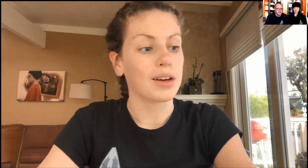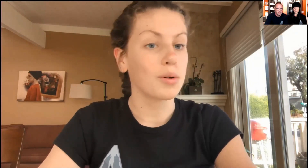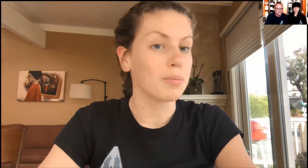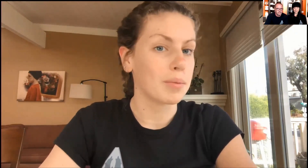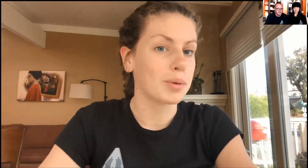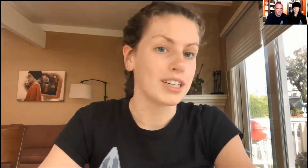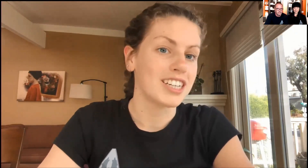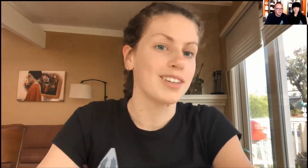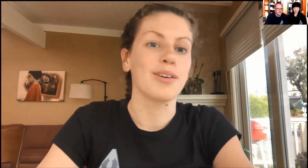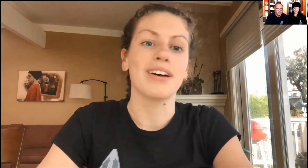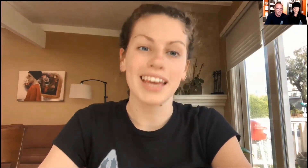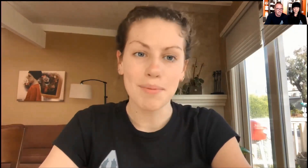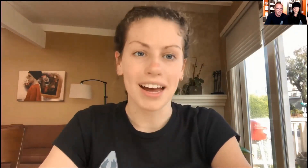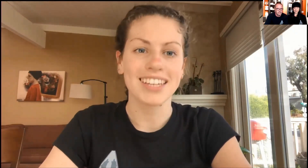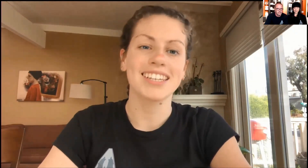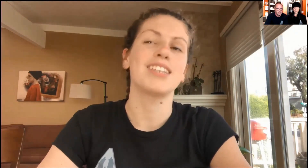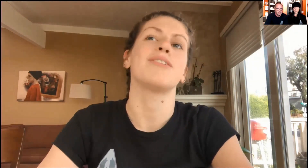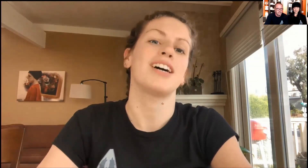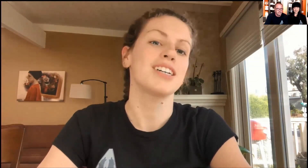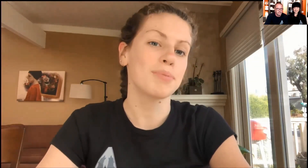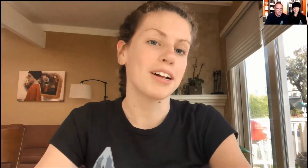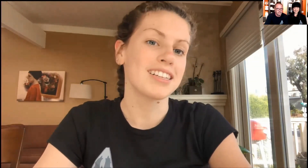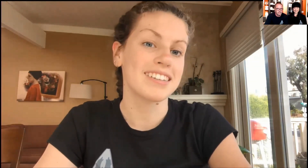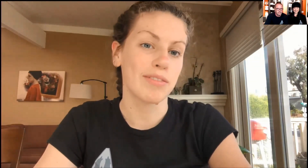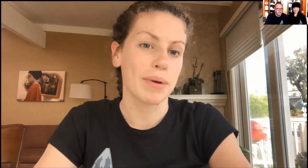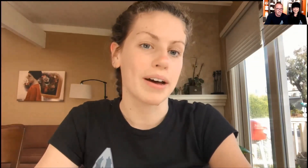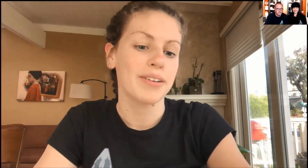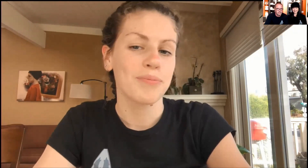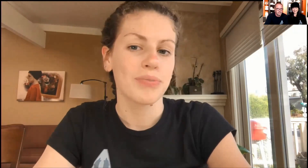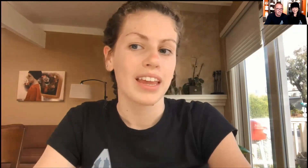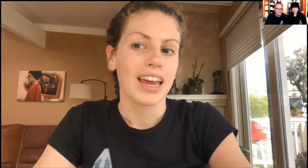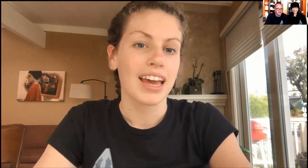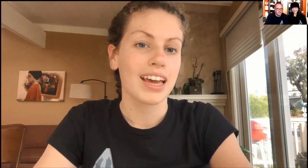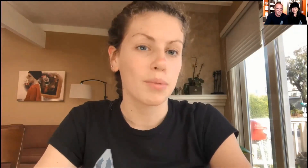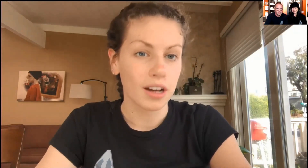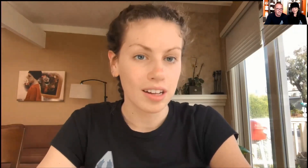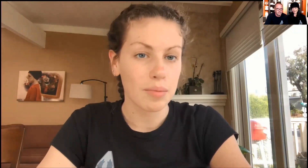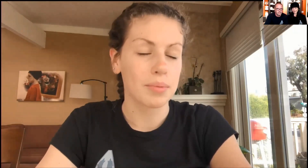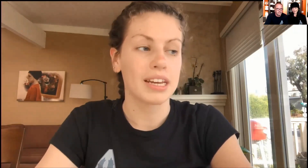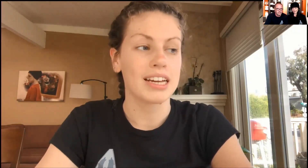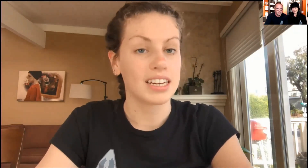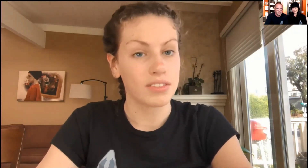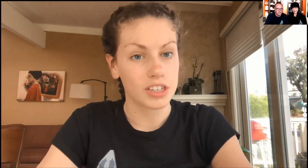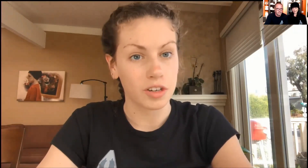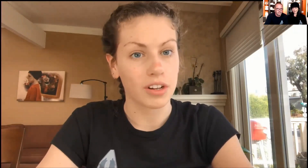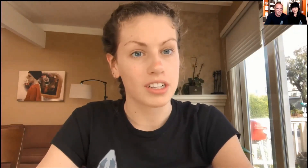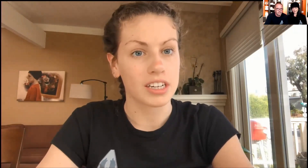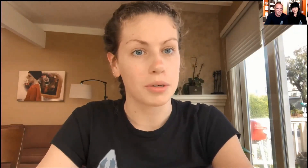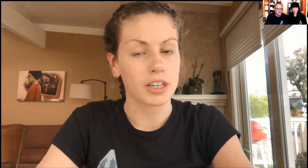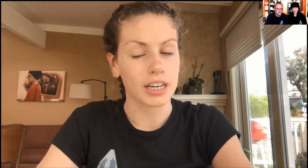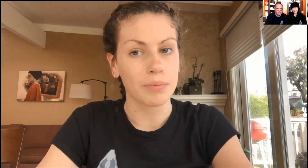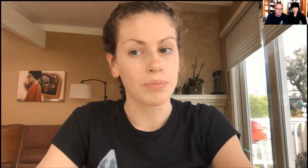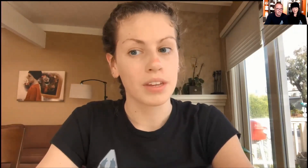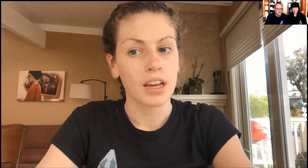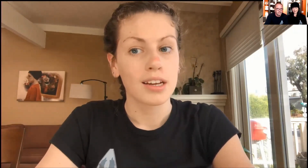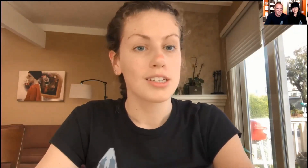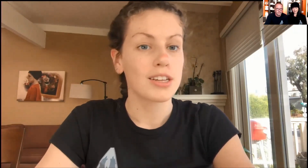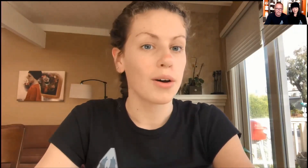like, ooh, maybe we should do it with Apex. So we talked to Paul and Steve about it, and we all came up with the idea of the Junior Volunteer